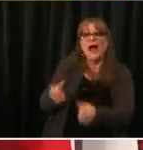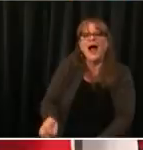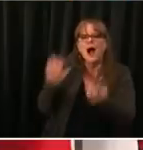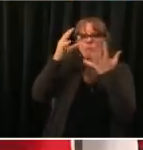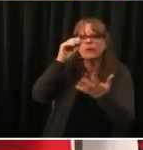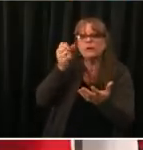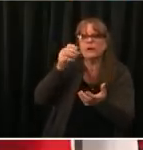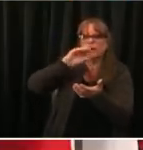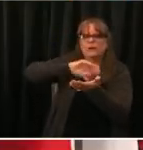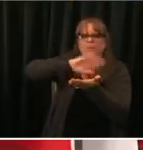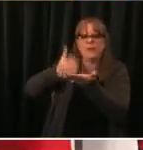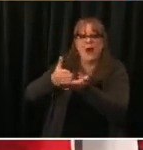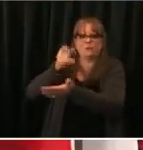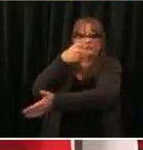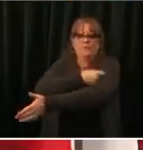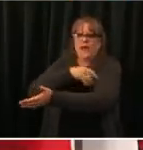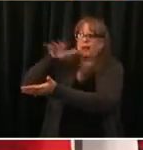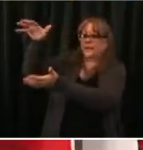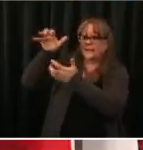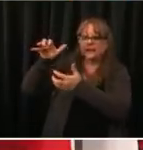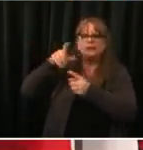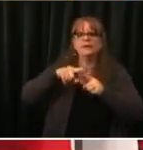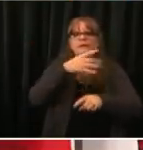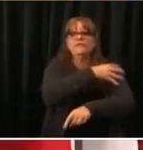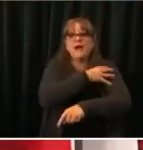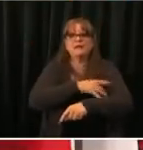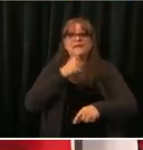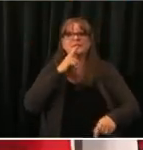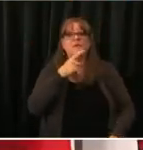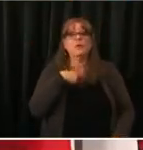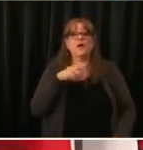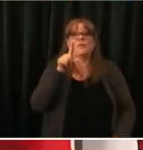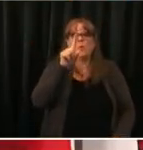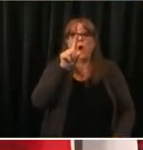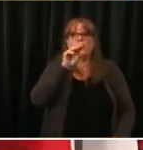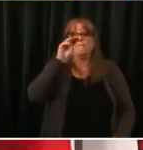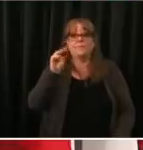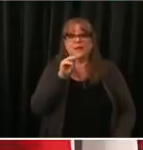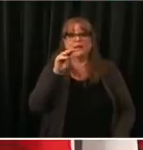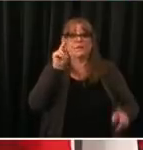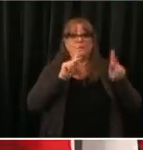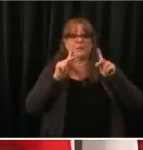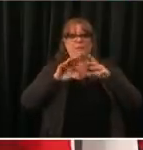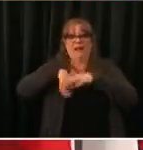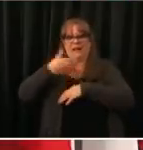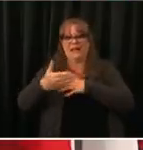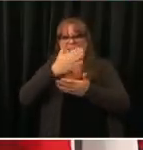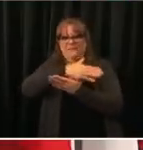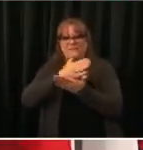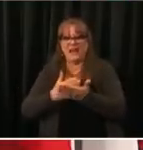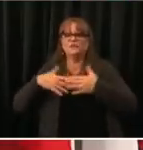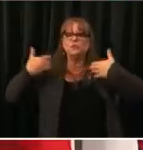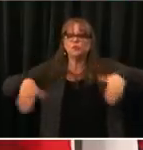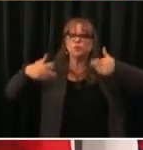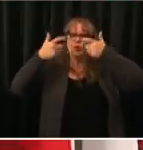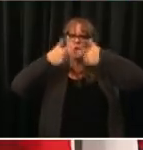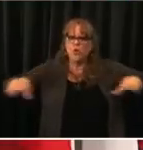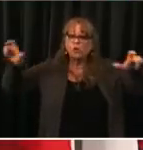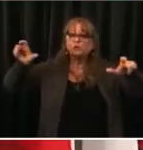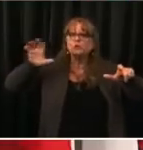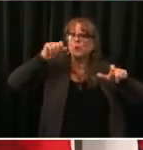there's over 1 million people in that group. If the level of vaccine doesn't increase, that group will likely need to